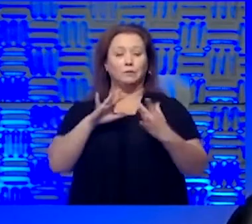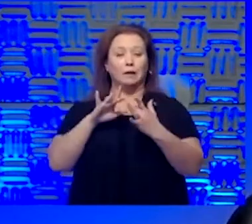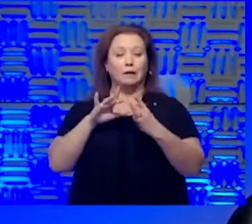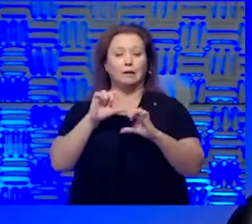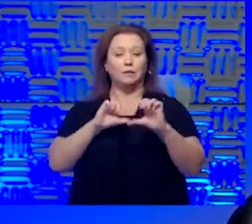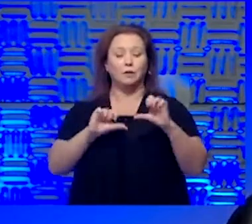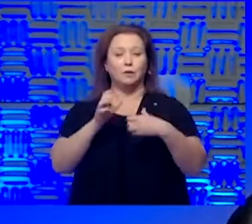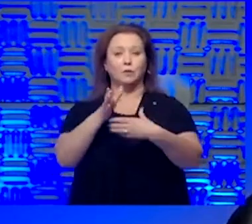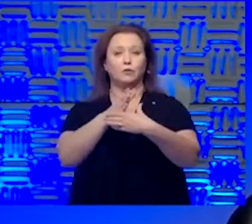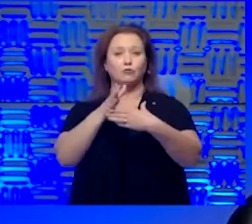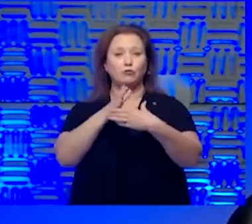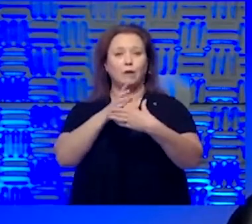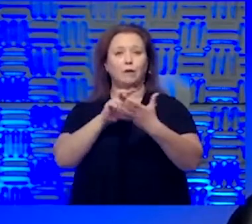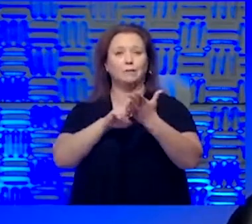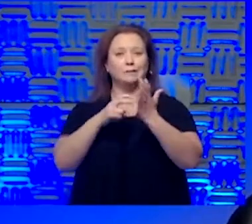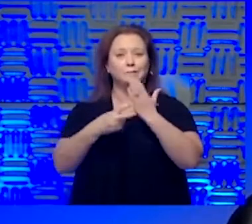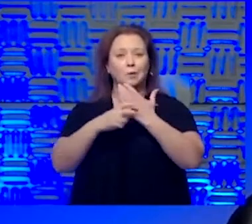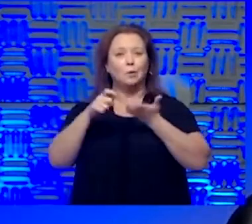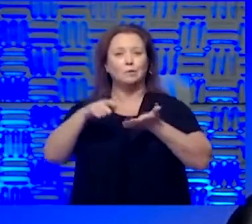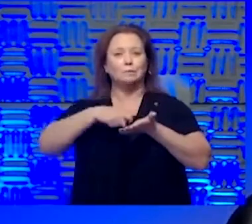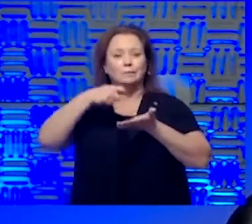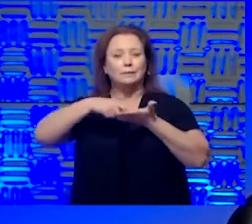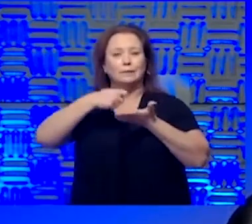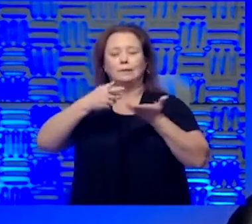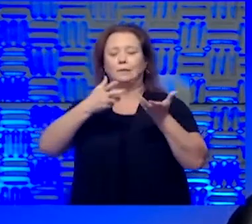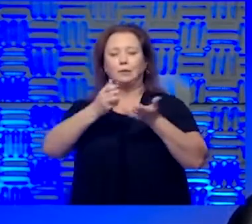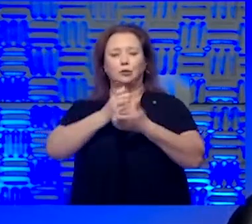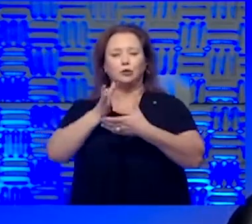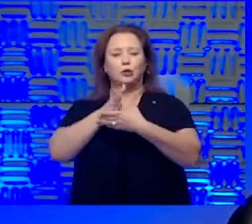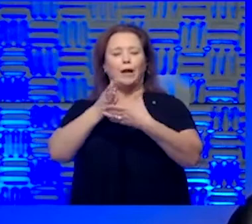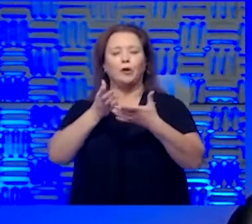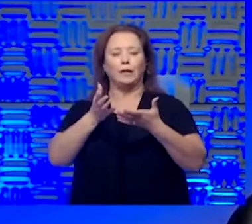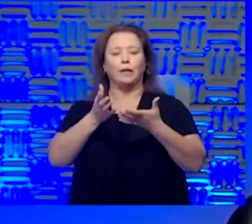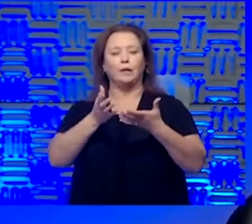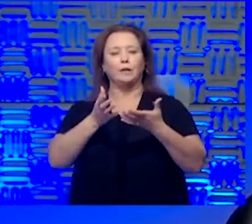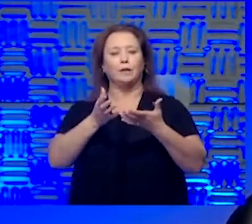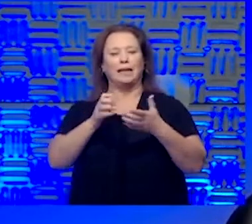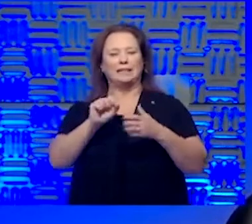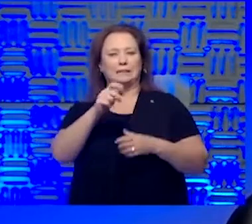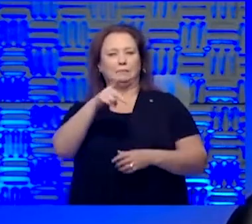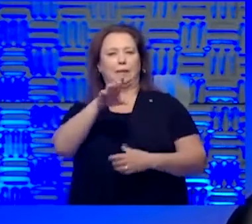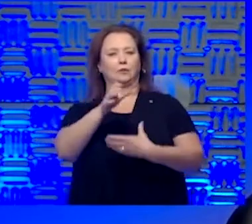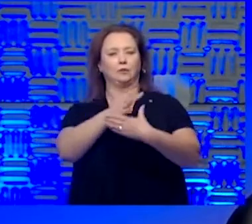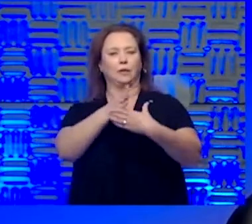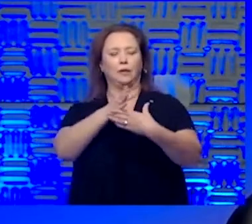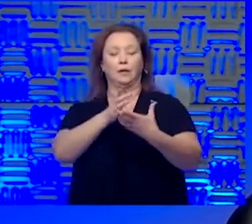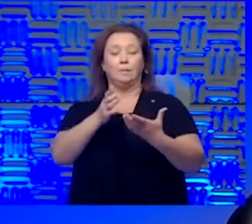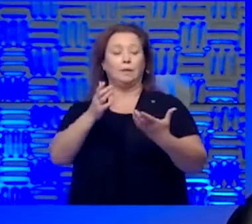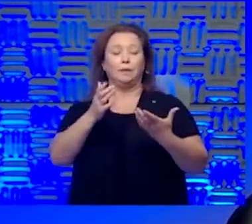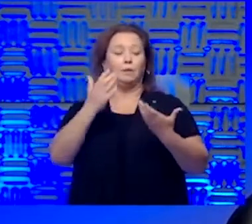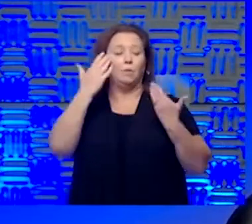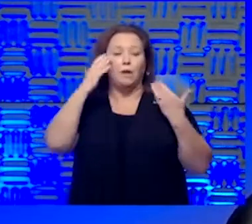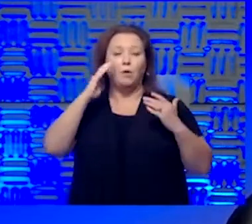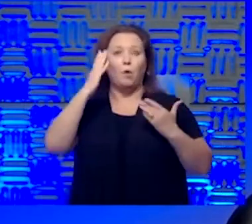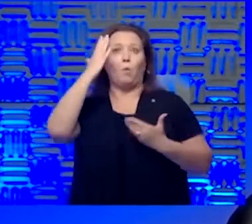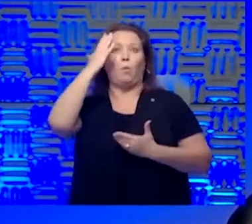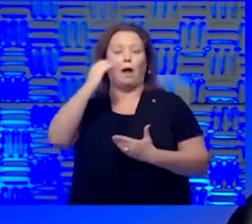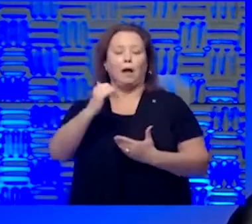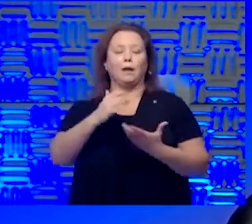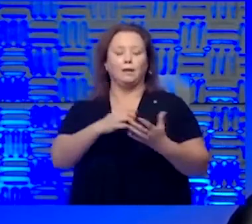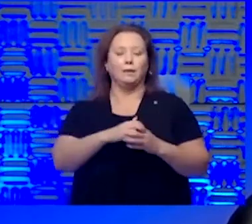probably sharing utensils and spaces. Things of that nature, but we don't exactly know why, but we do